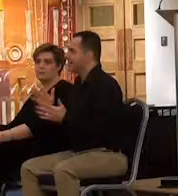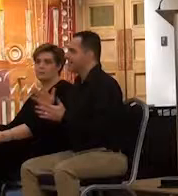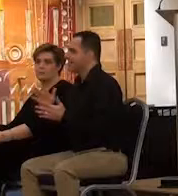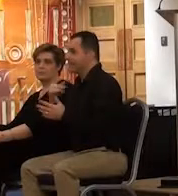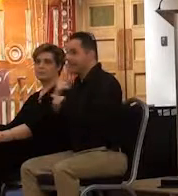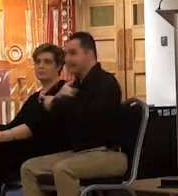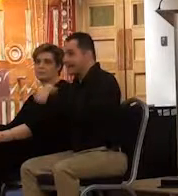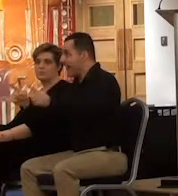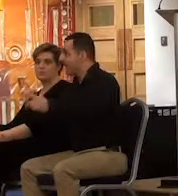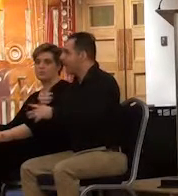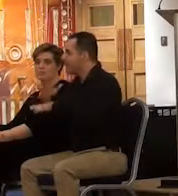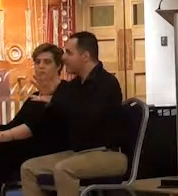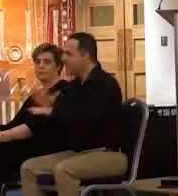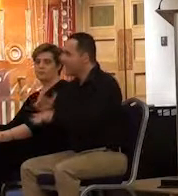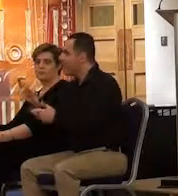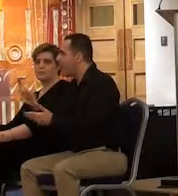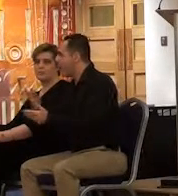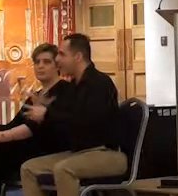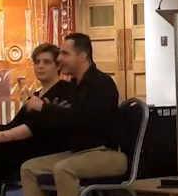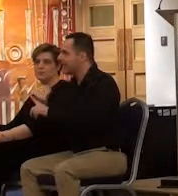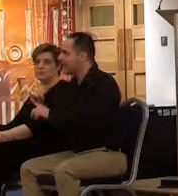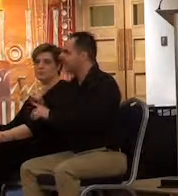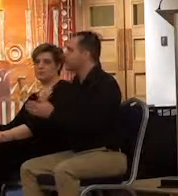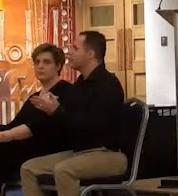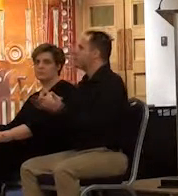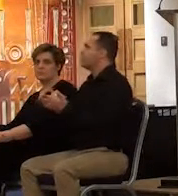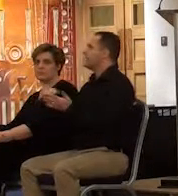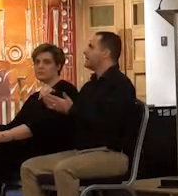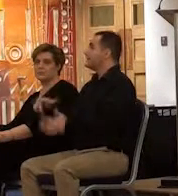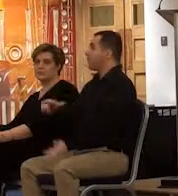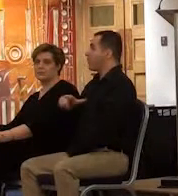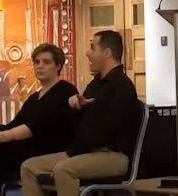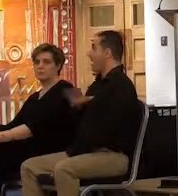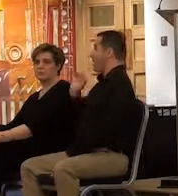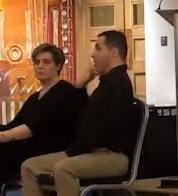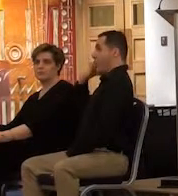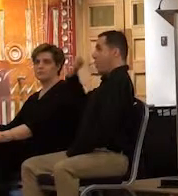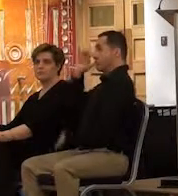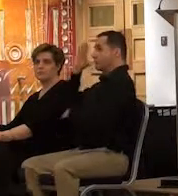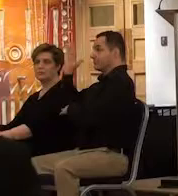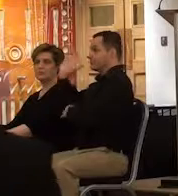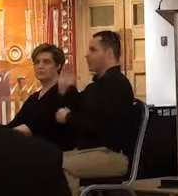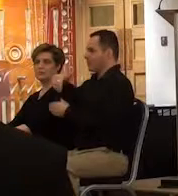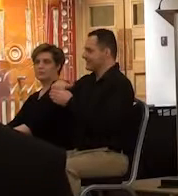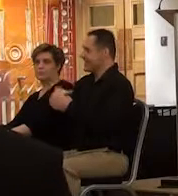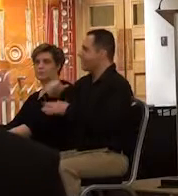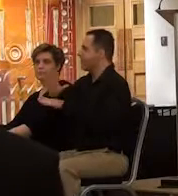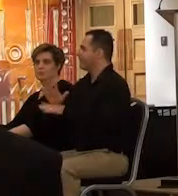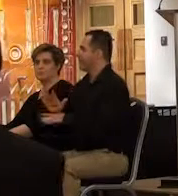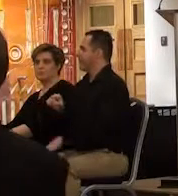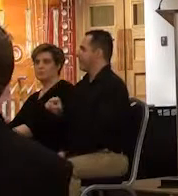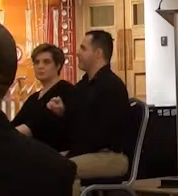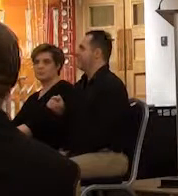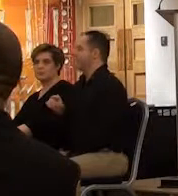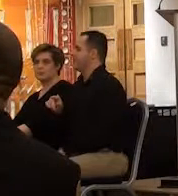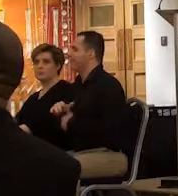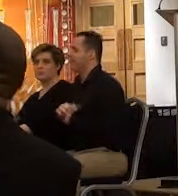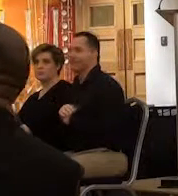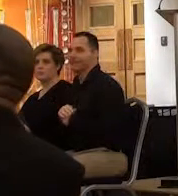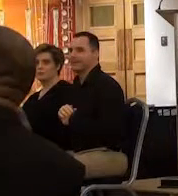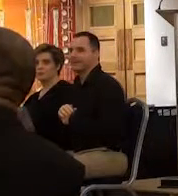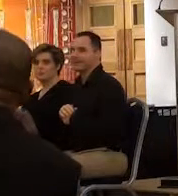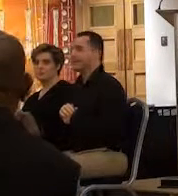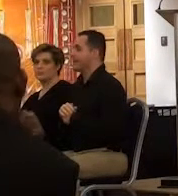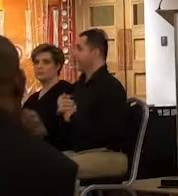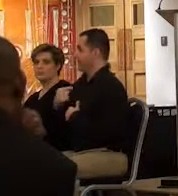it if you've not got time to see it. And it was brilliant because all the things you were talking about were really there in practice. And I'm honoured because